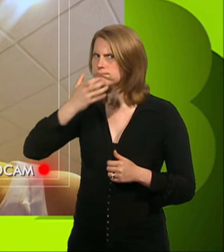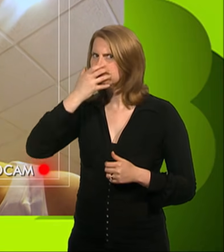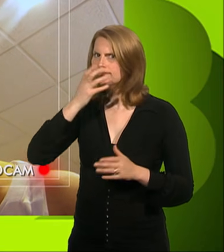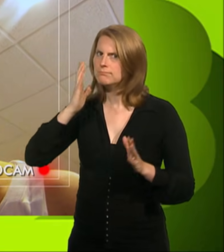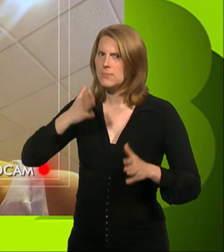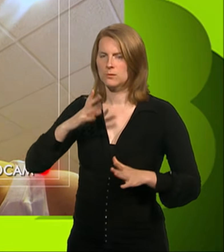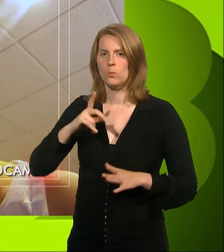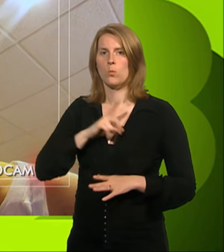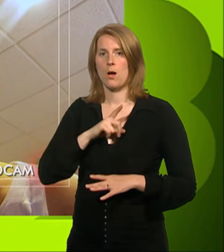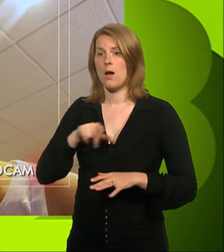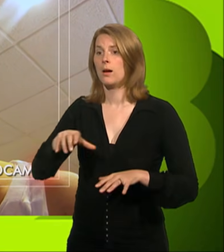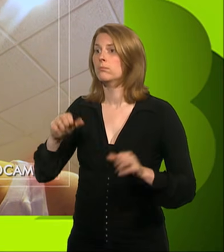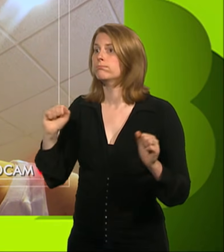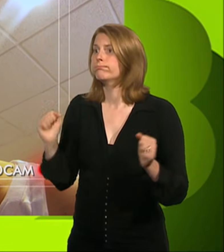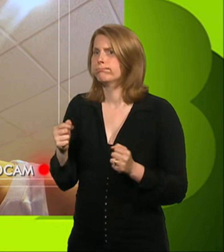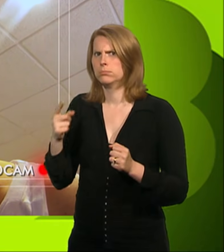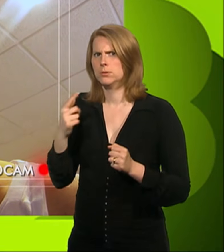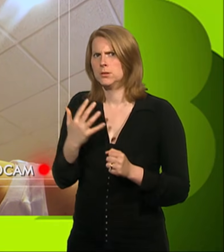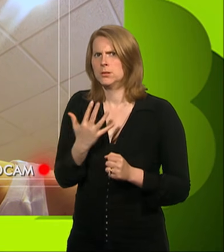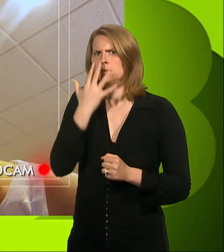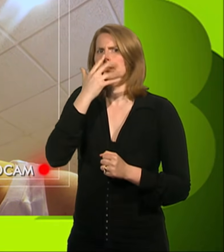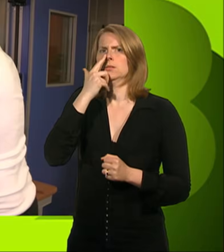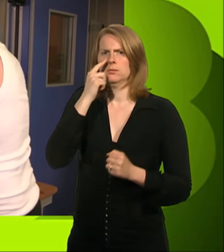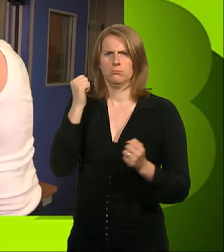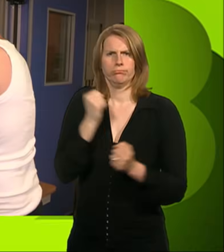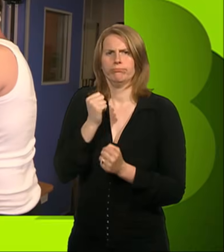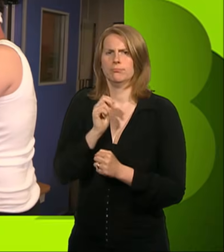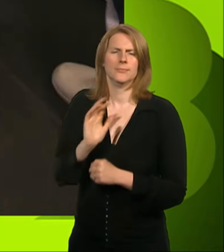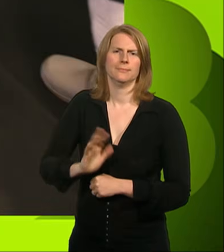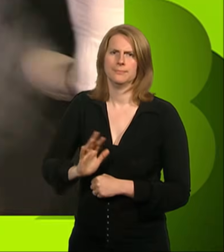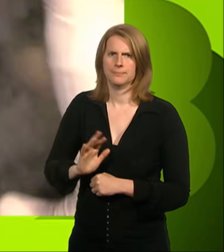to stop my snot and saliva from freezing.